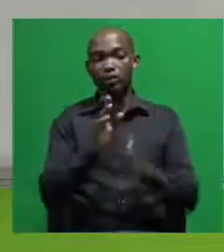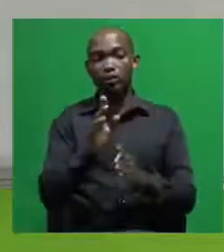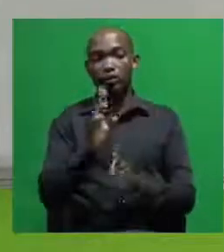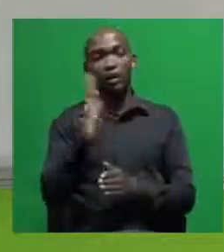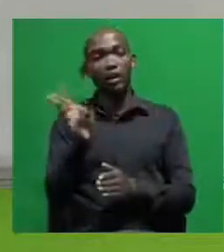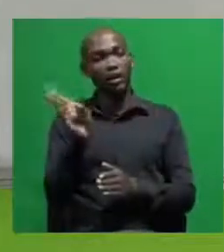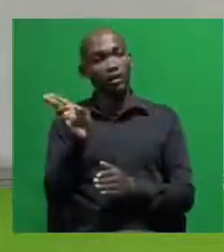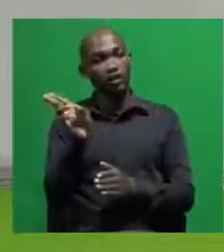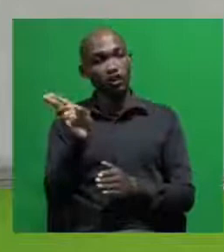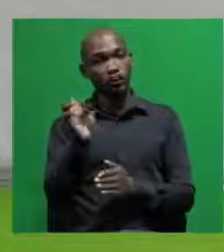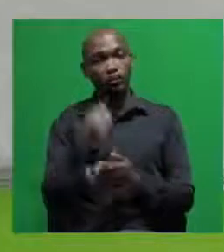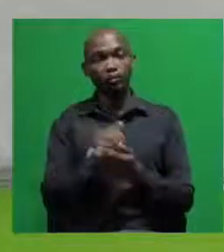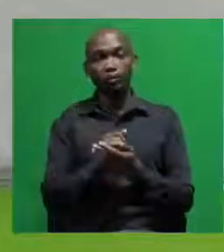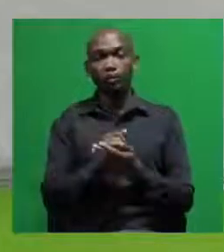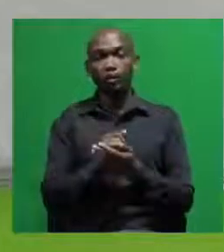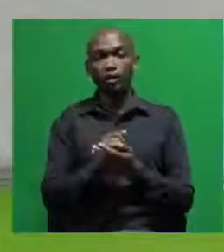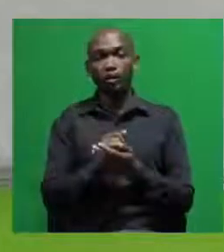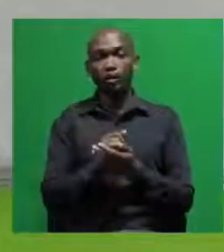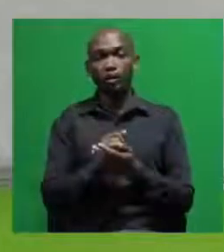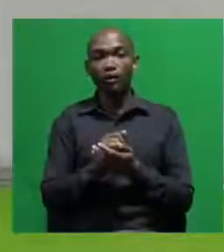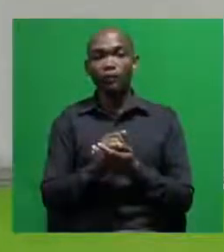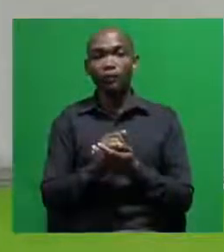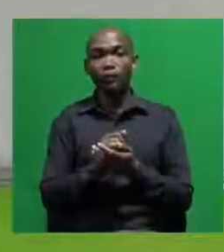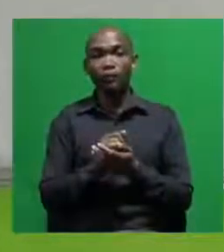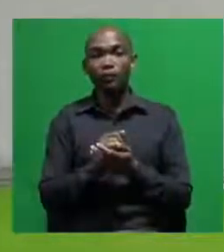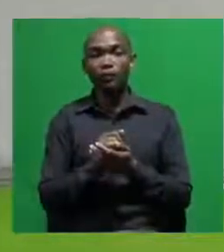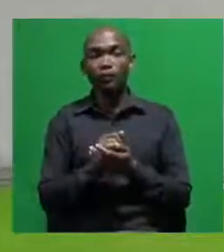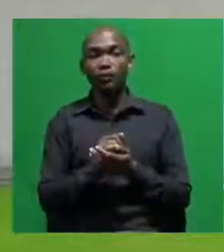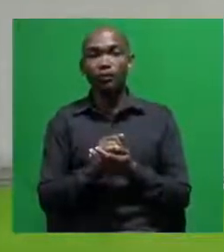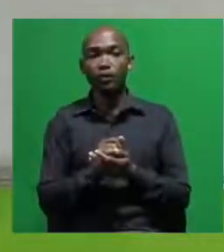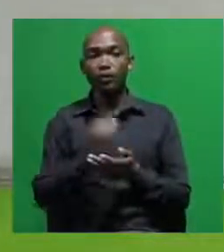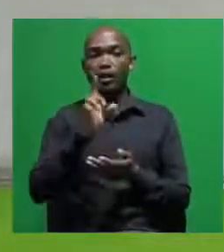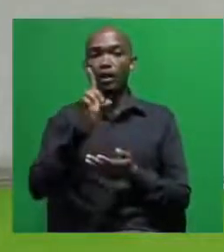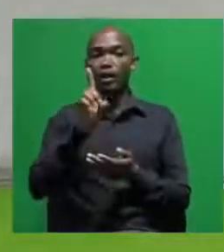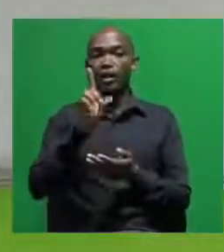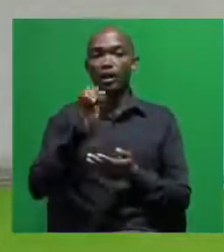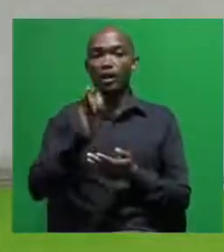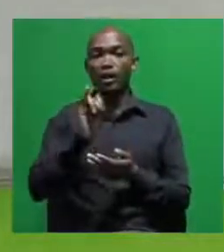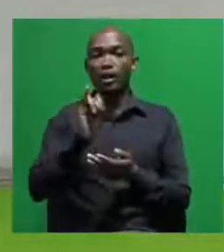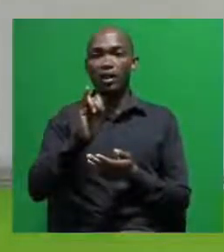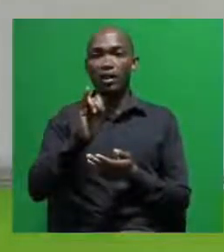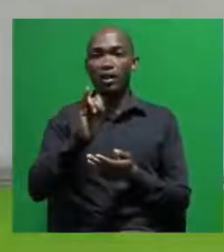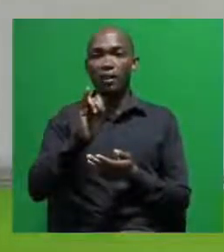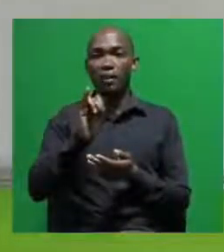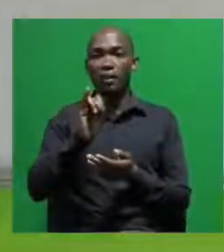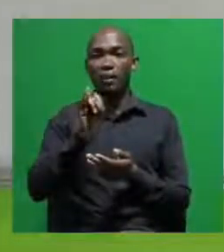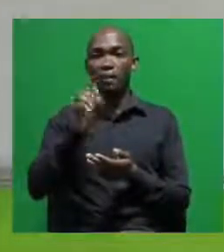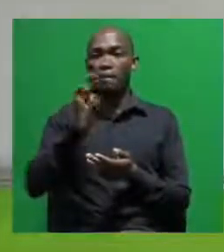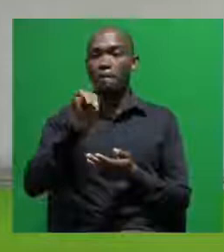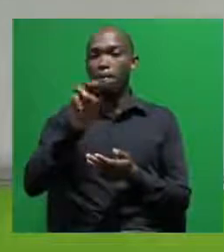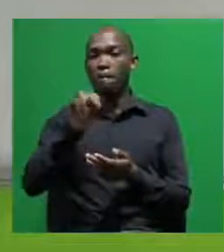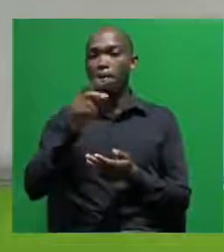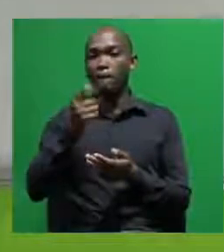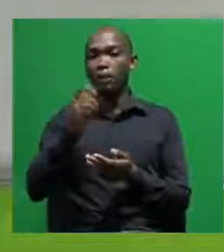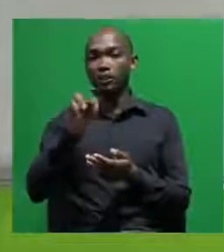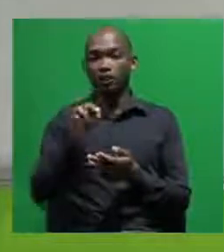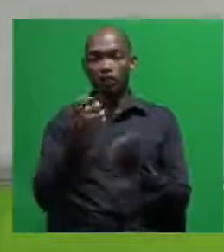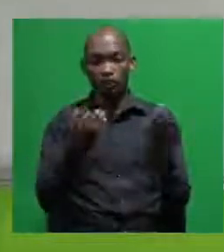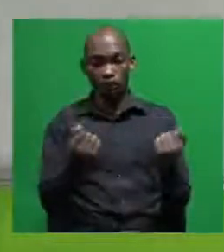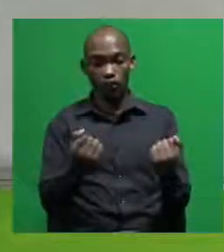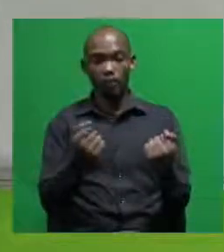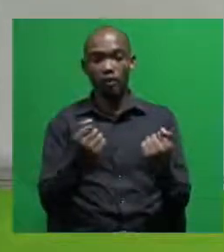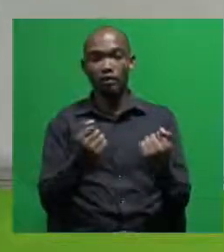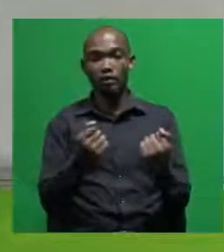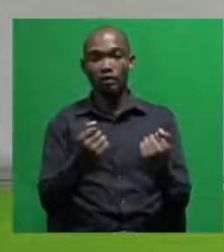Therefore, the dimension for the rectangular object, of course, we